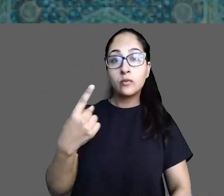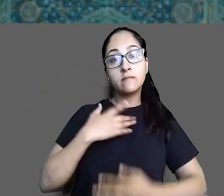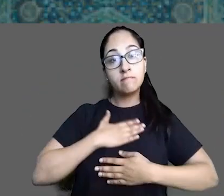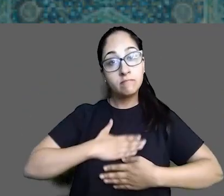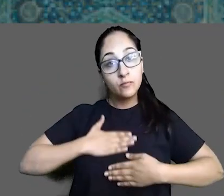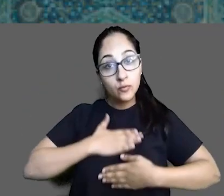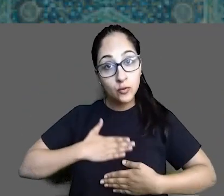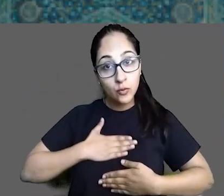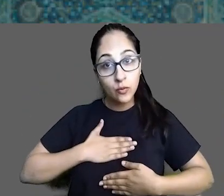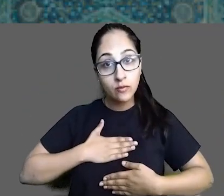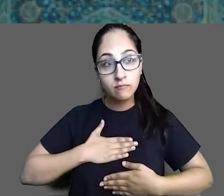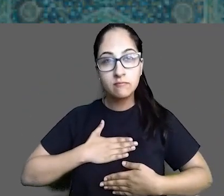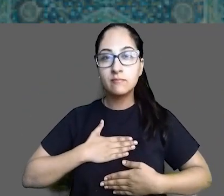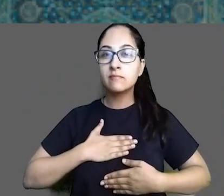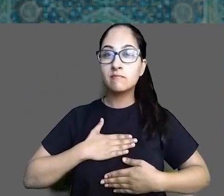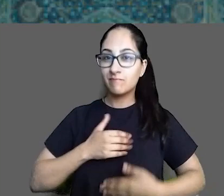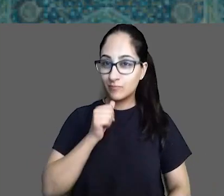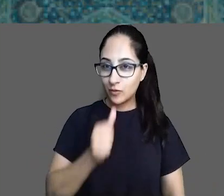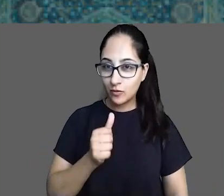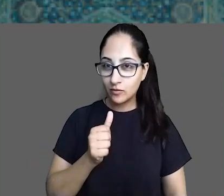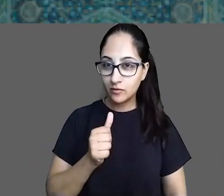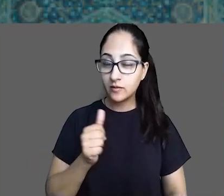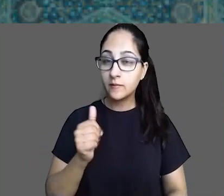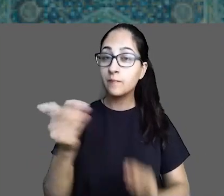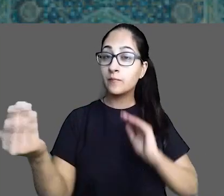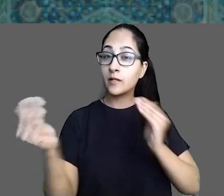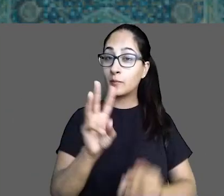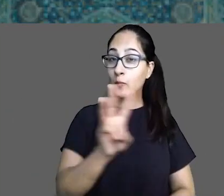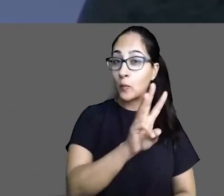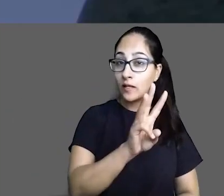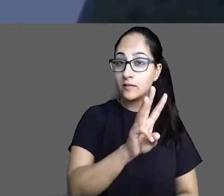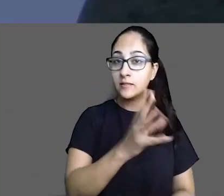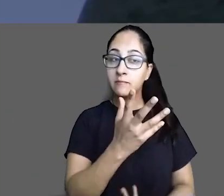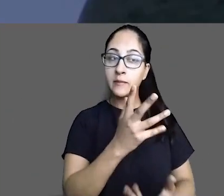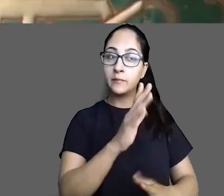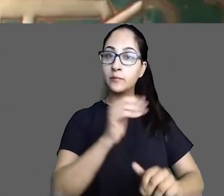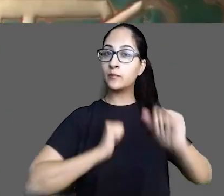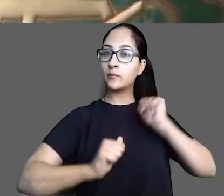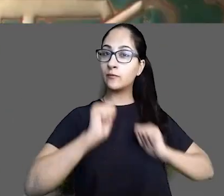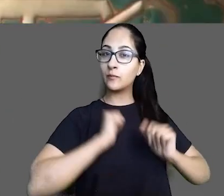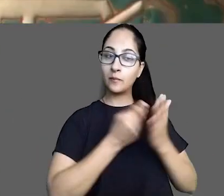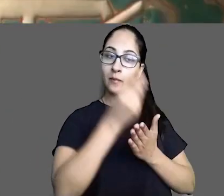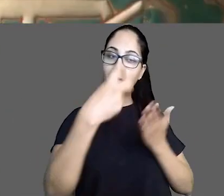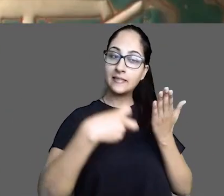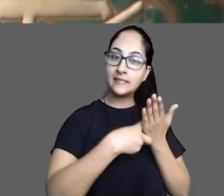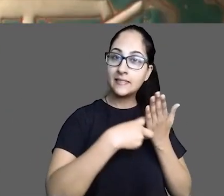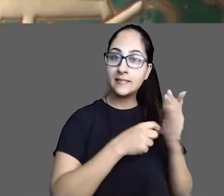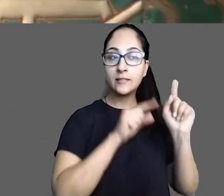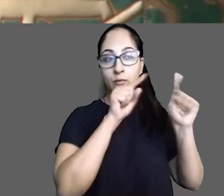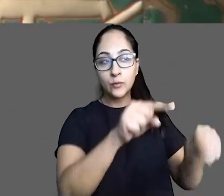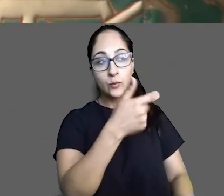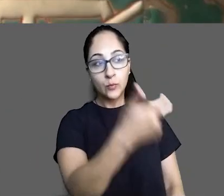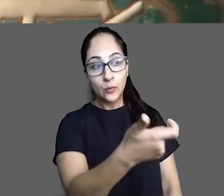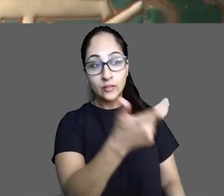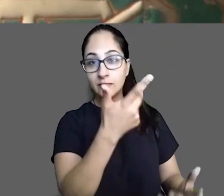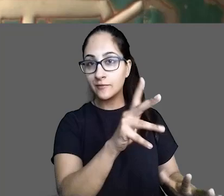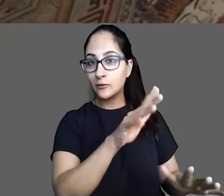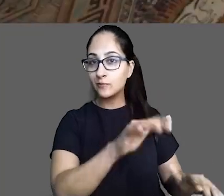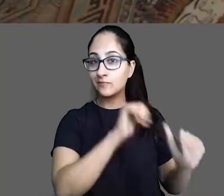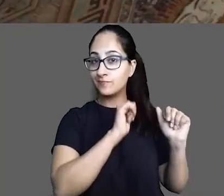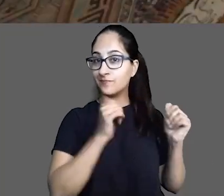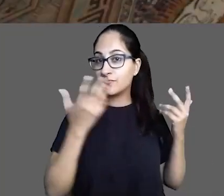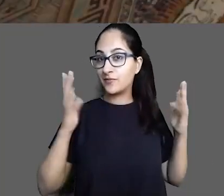viewed as just only entertainment, something that you buy a ticket to go to and listen to for a period of